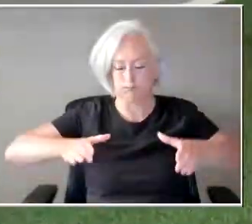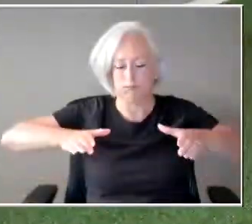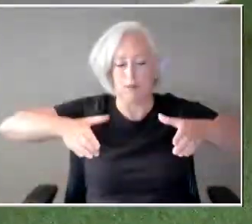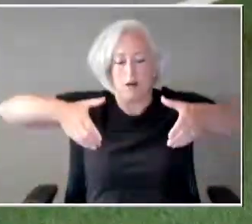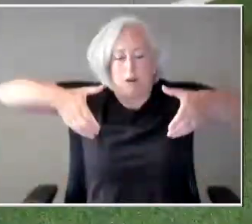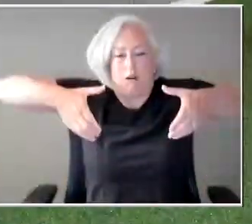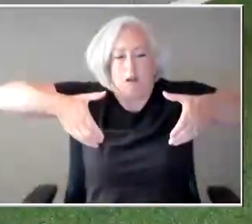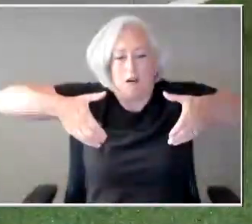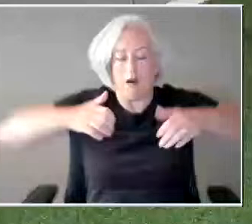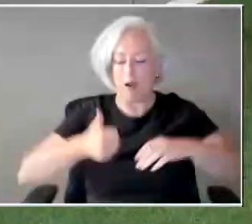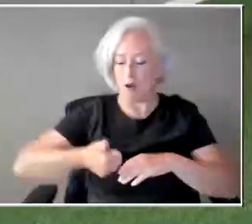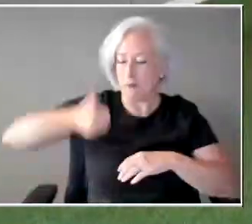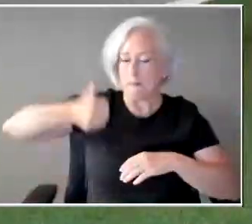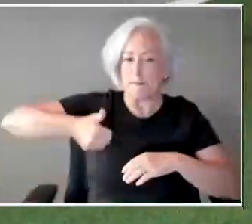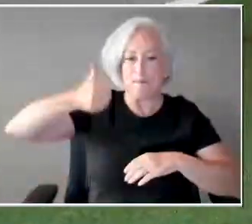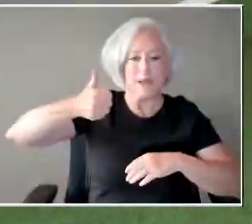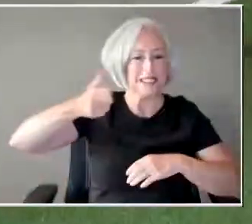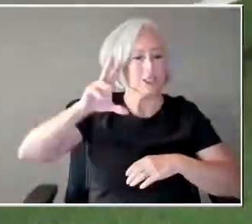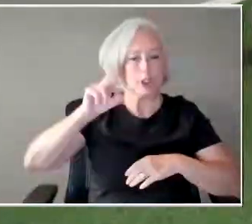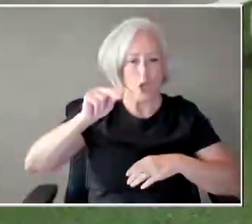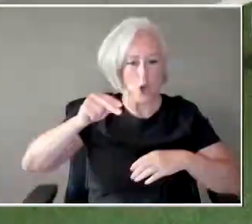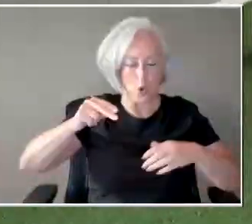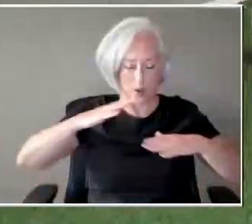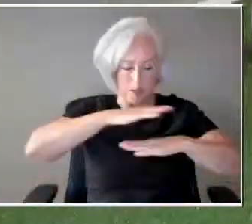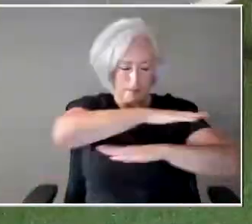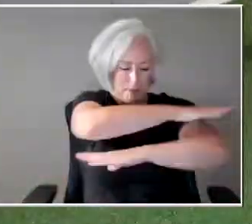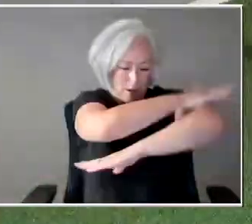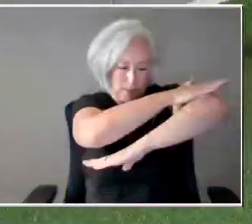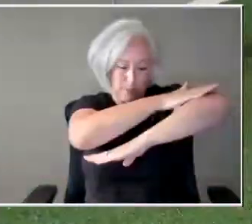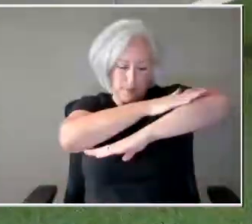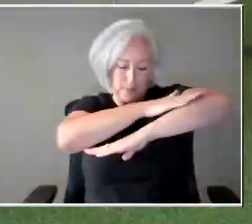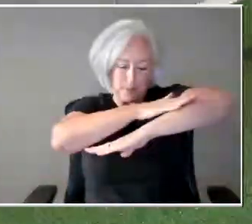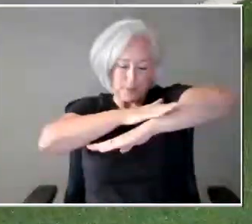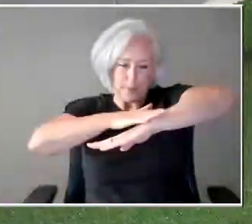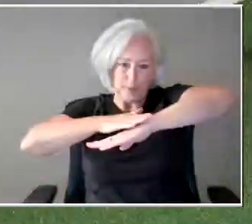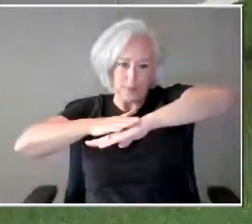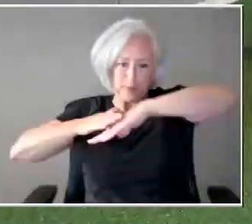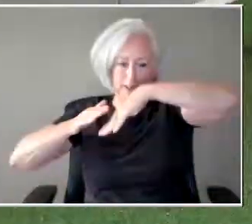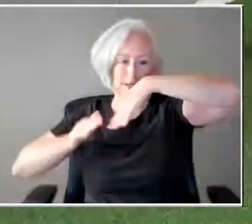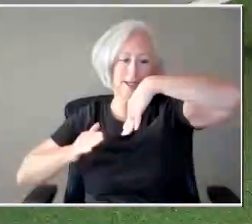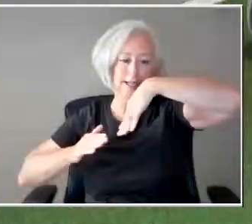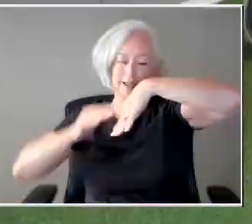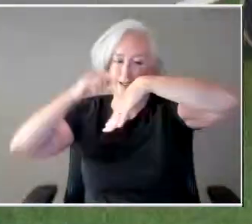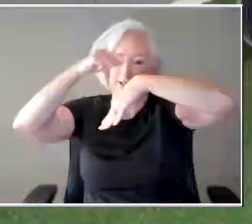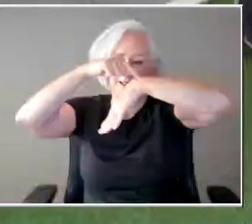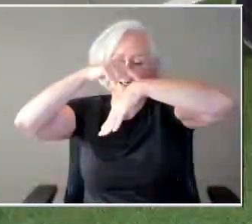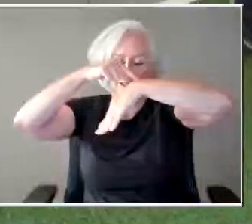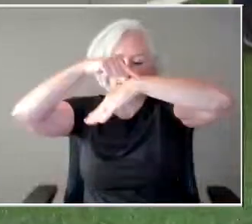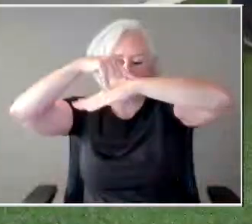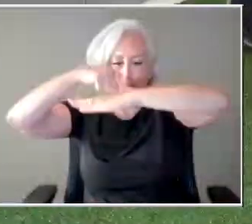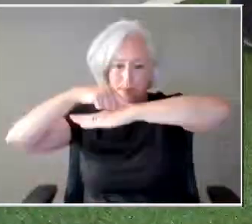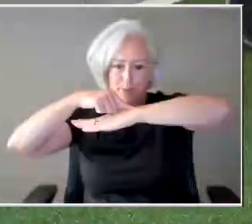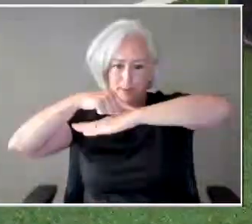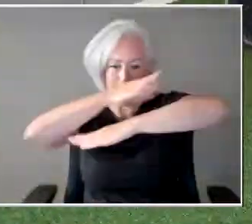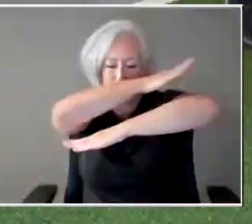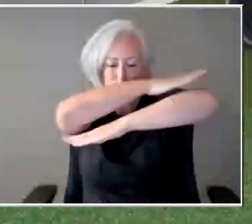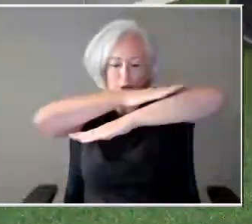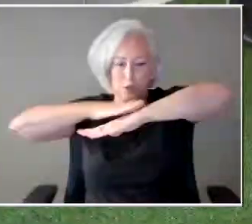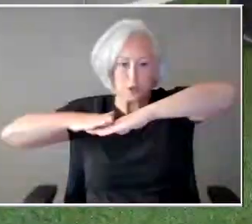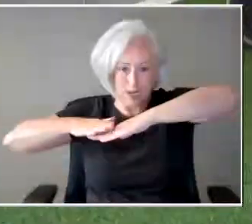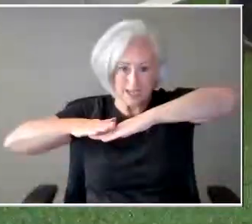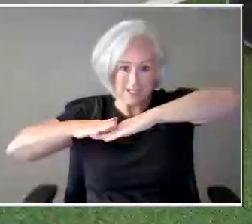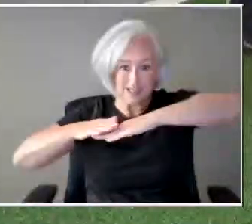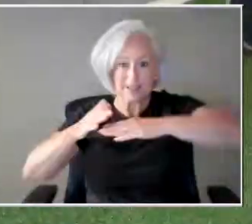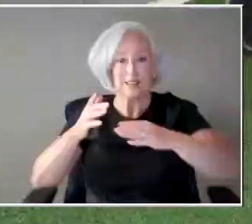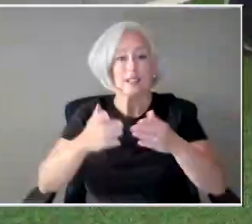back and up. So we want to drop the body forward into that nice straight position. And then what I like to tell people is pretend like there's a candle right